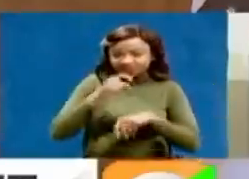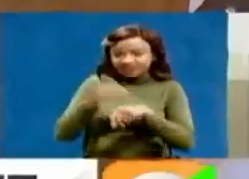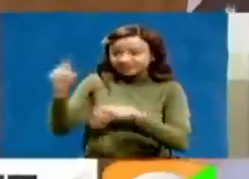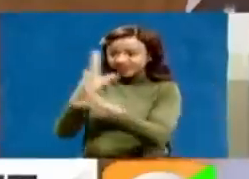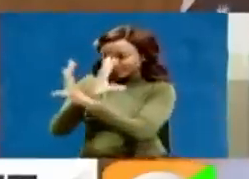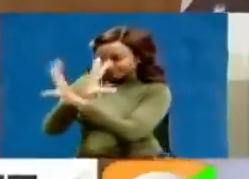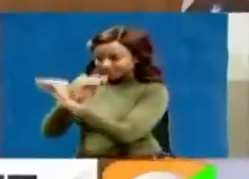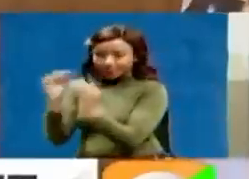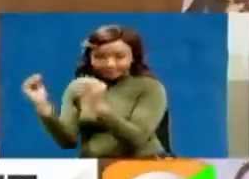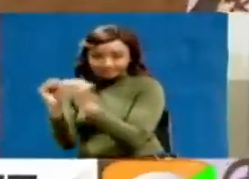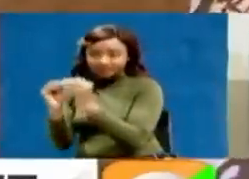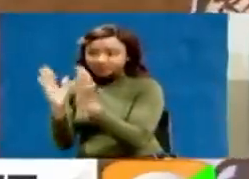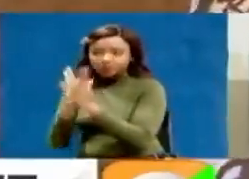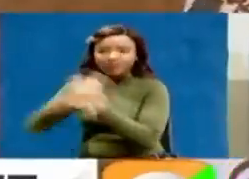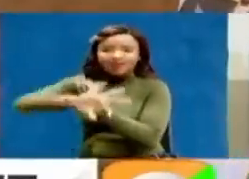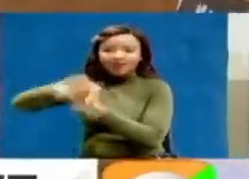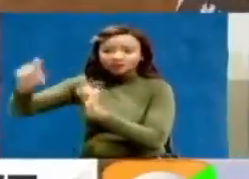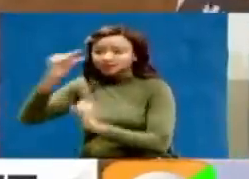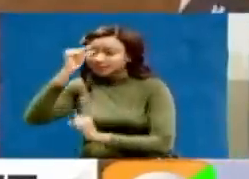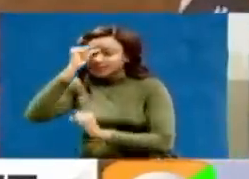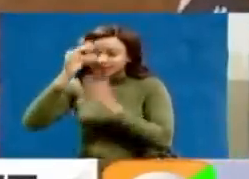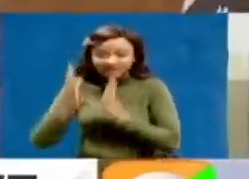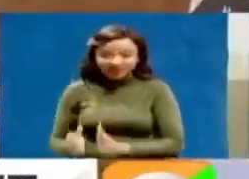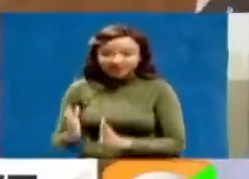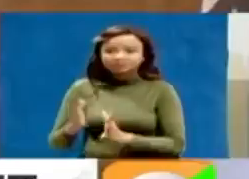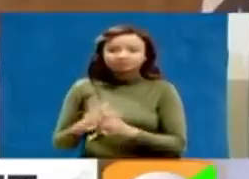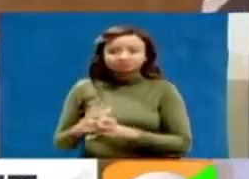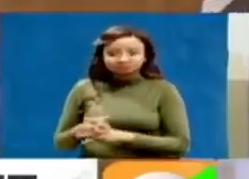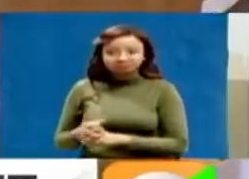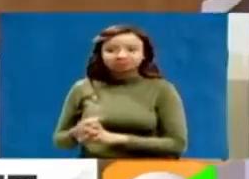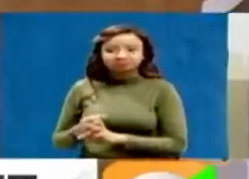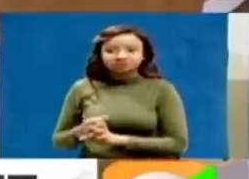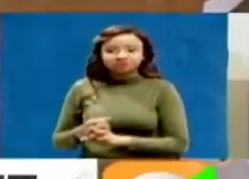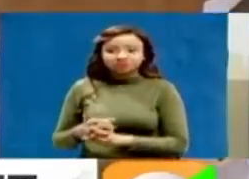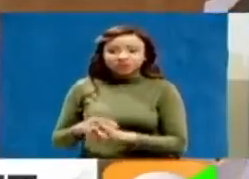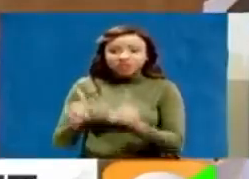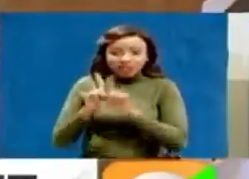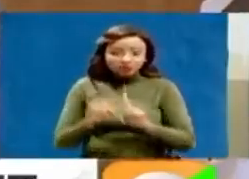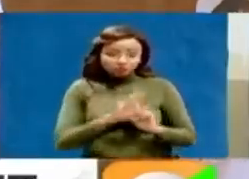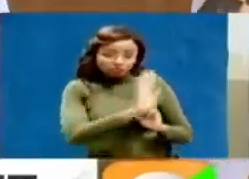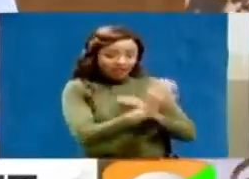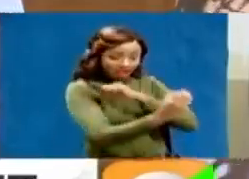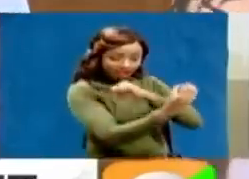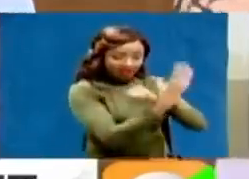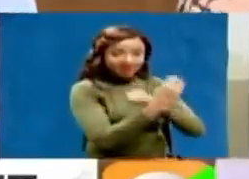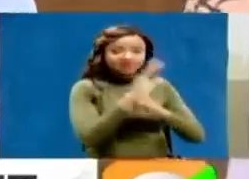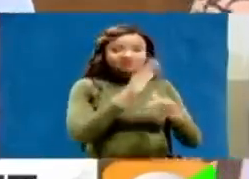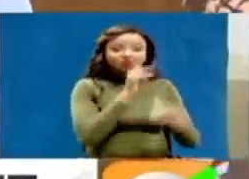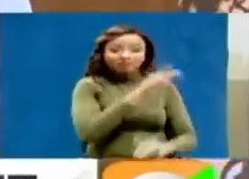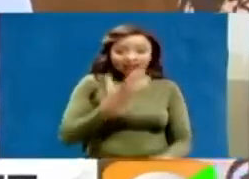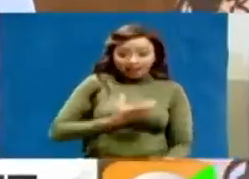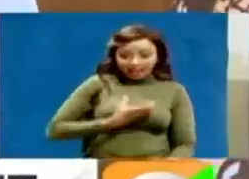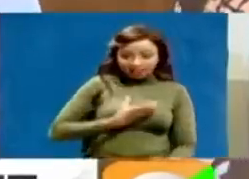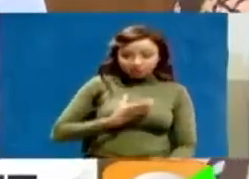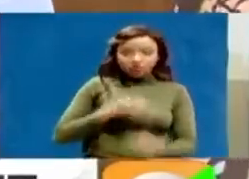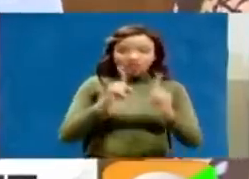consultations with county governors and on the advice of the National Security Council and